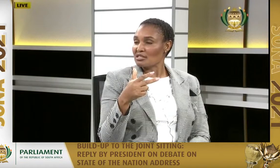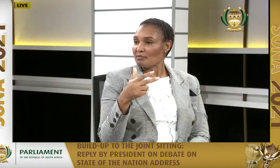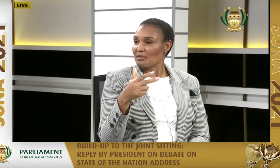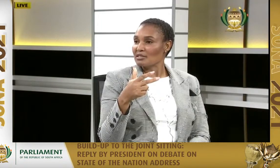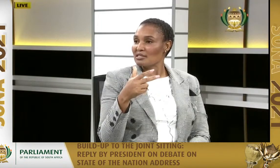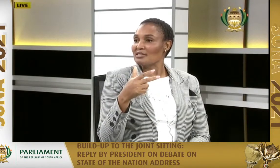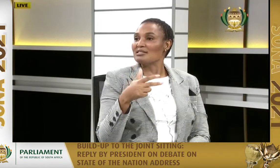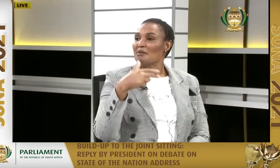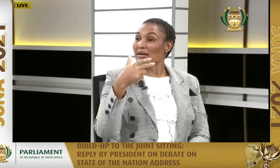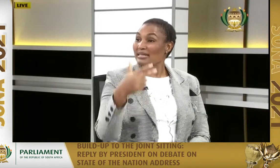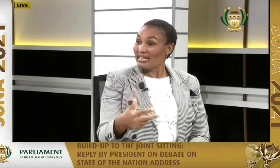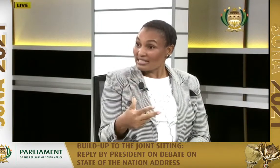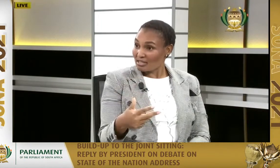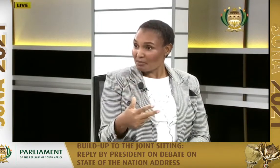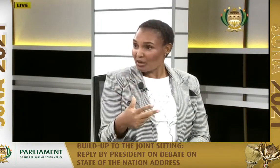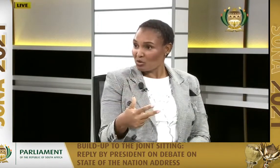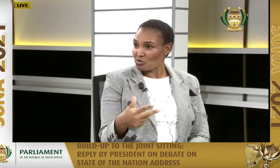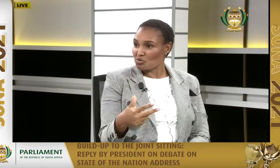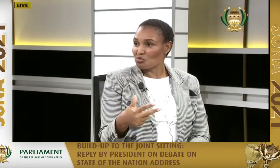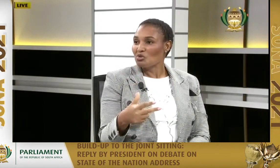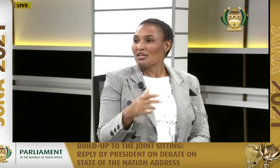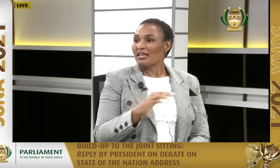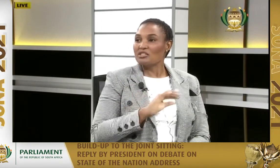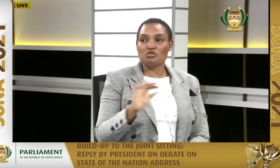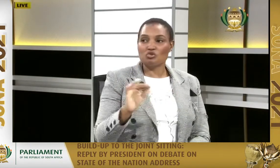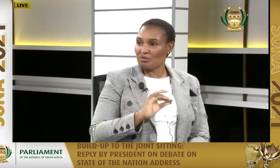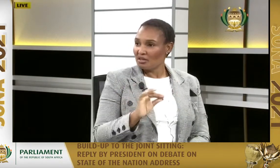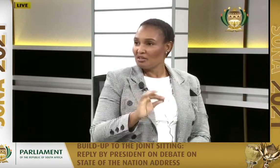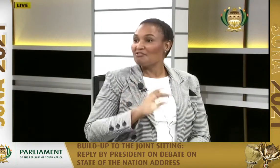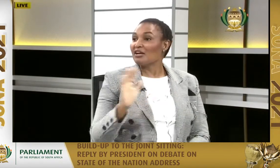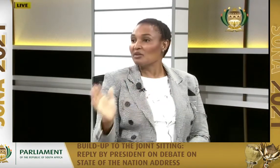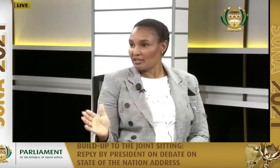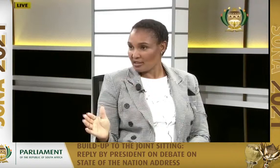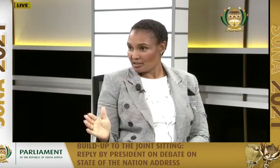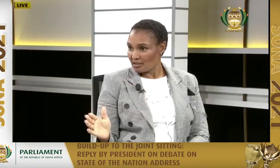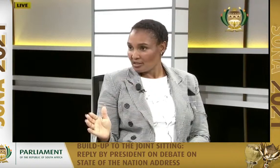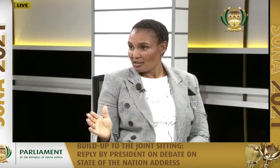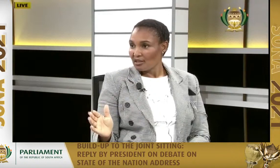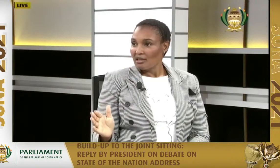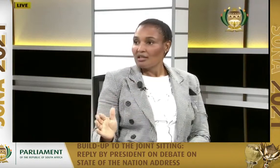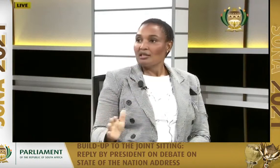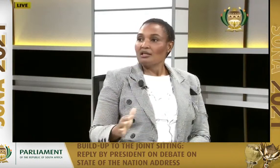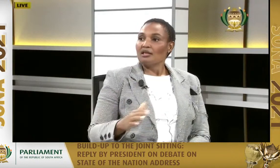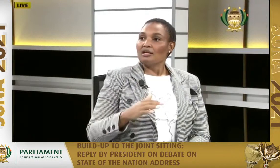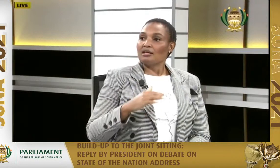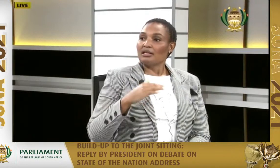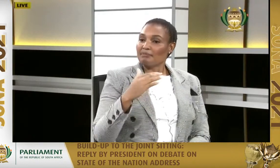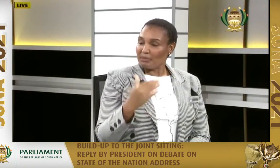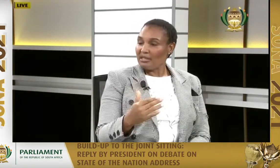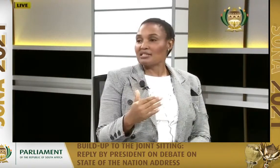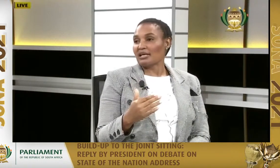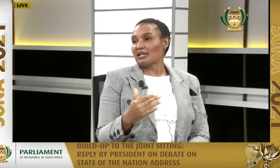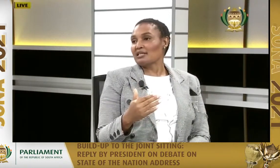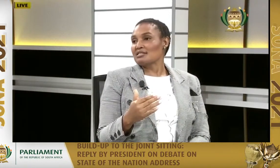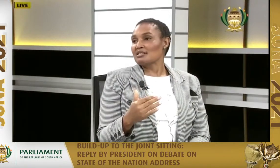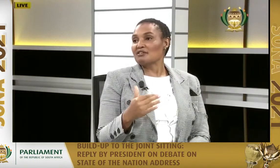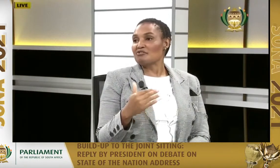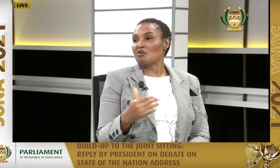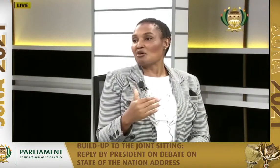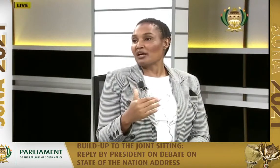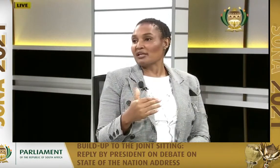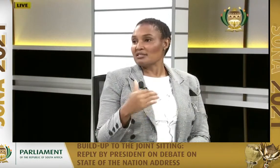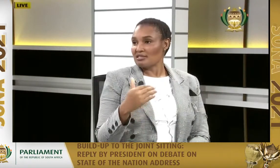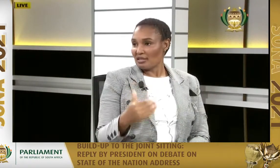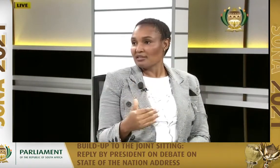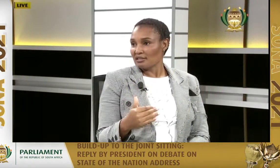what is mandated by law to do, gets to be violated. The bill is currently sitting